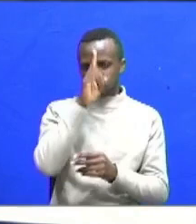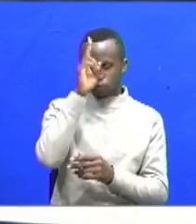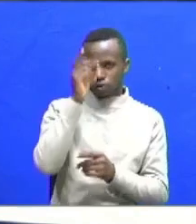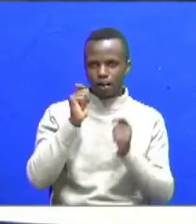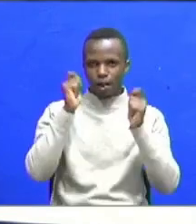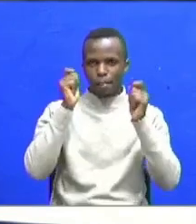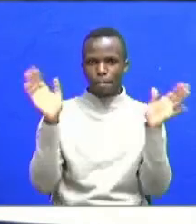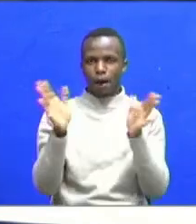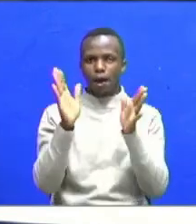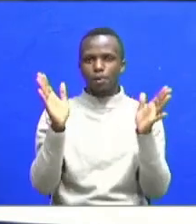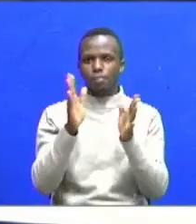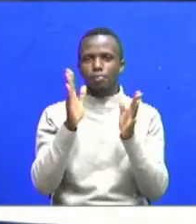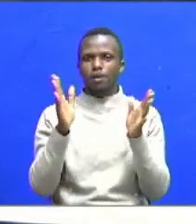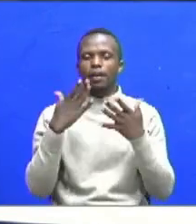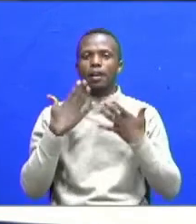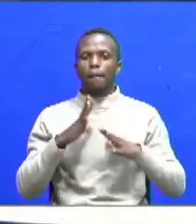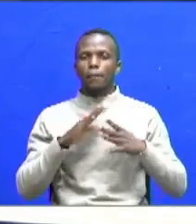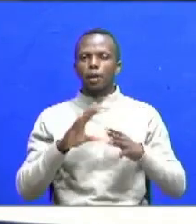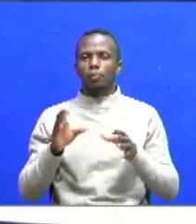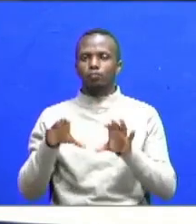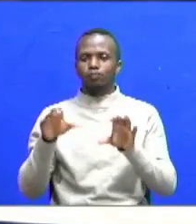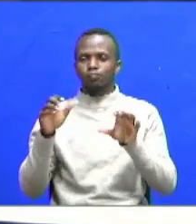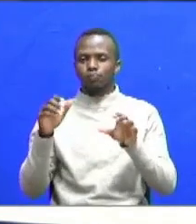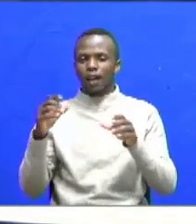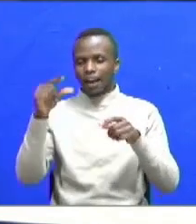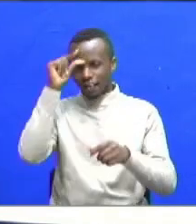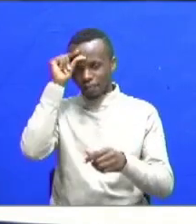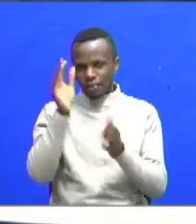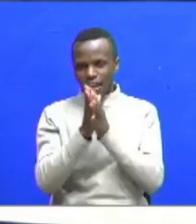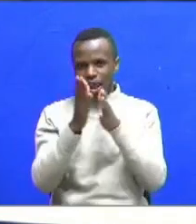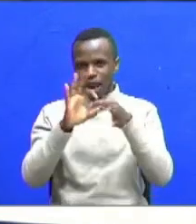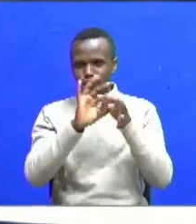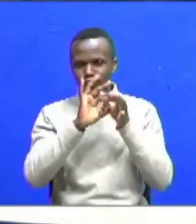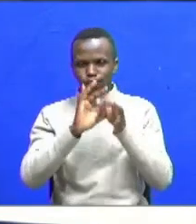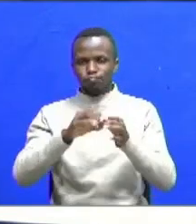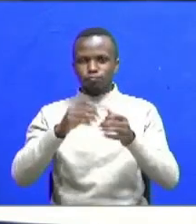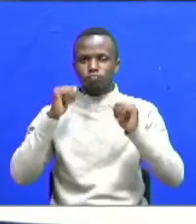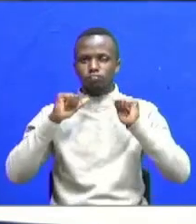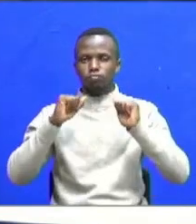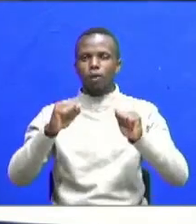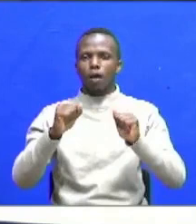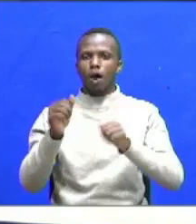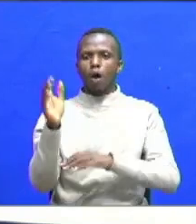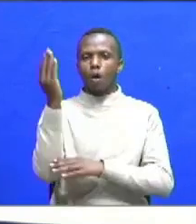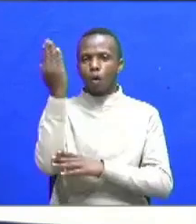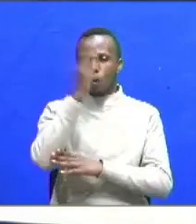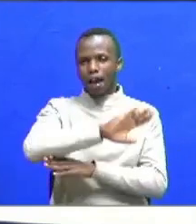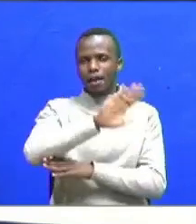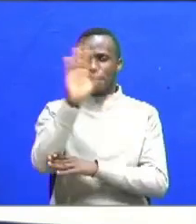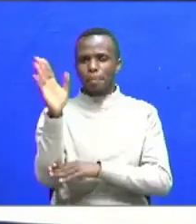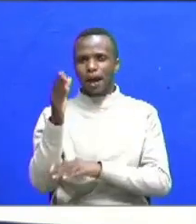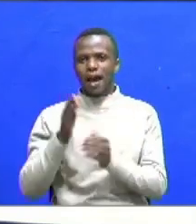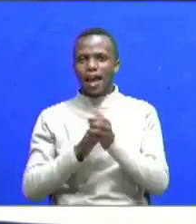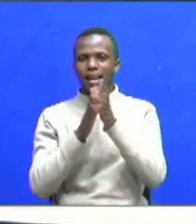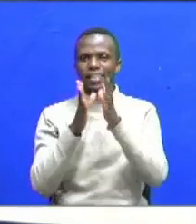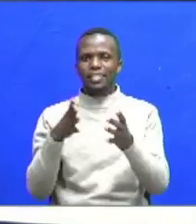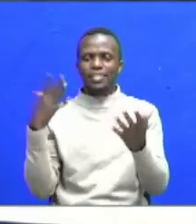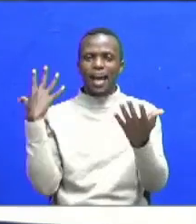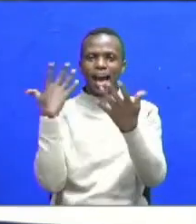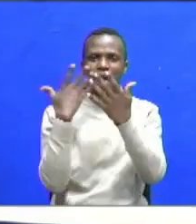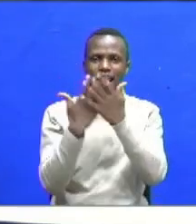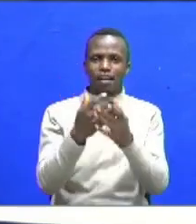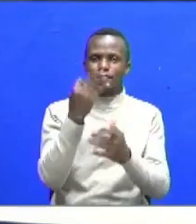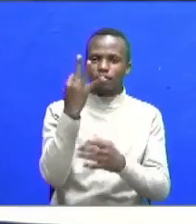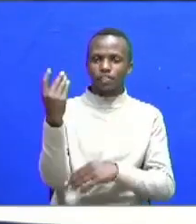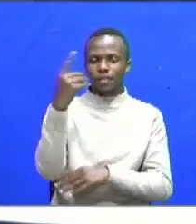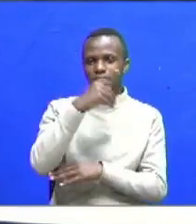still holding on to their tight ropes, with the recent news indicating that the Wiper Party leader has been under house arrest for the past